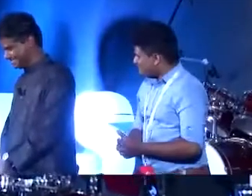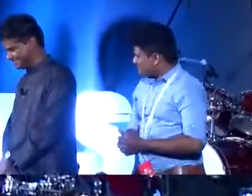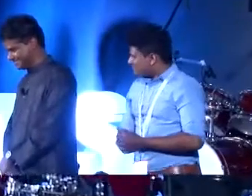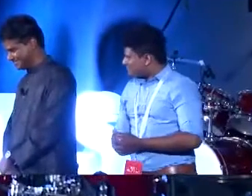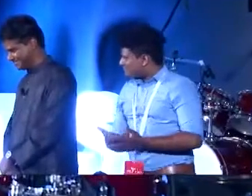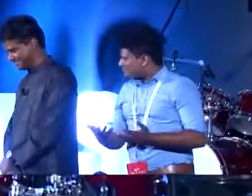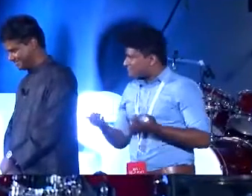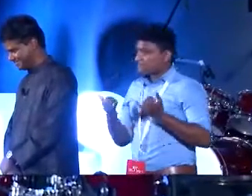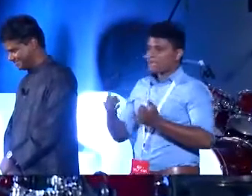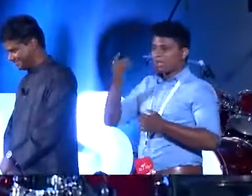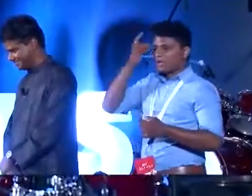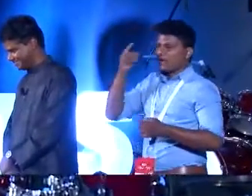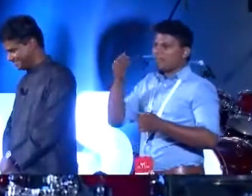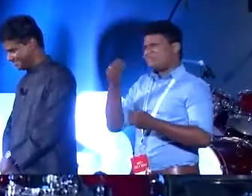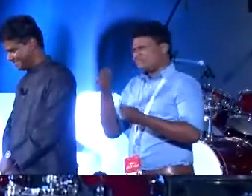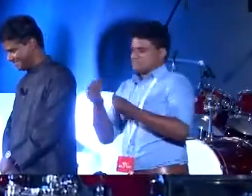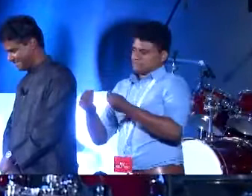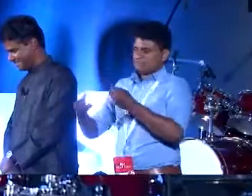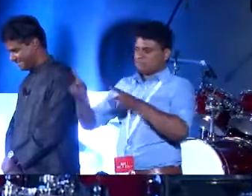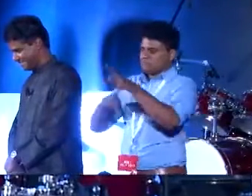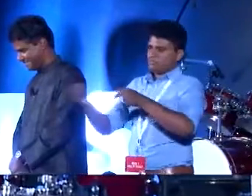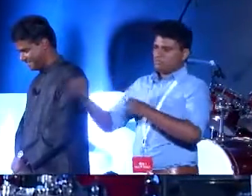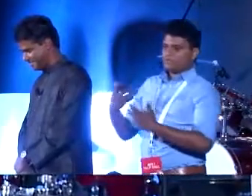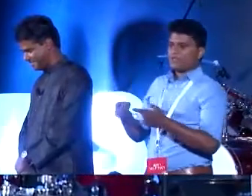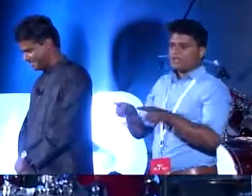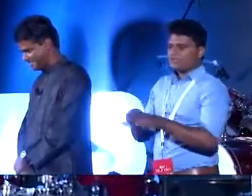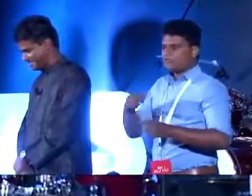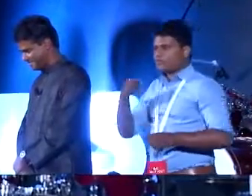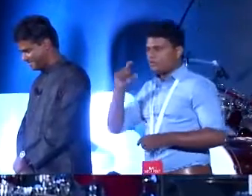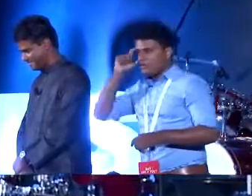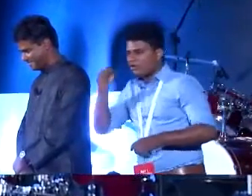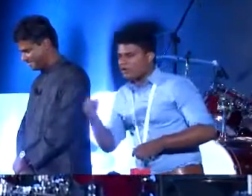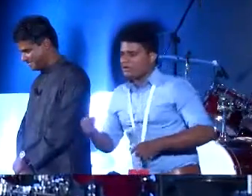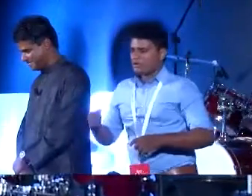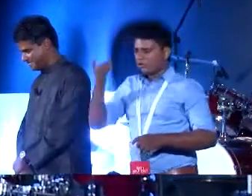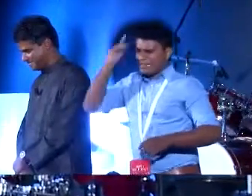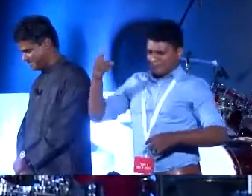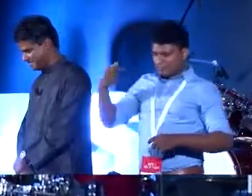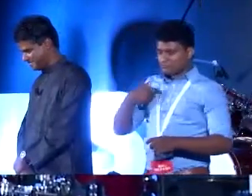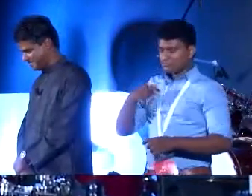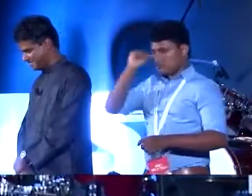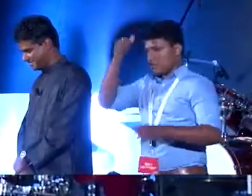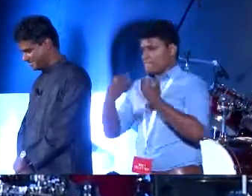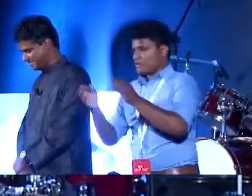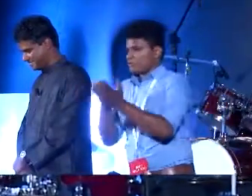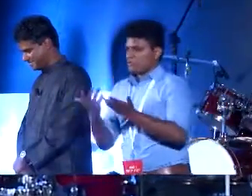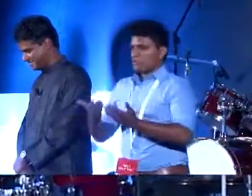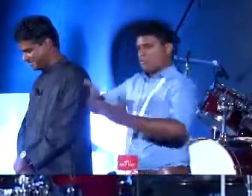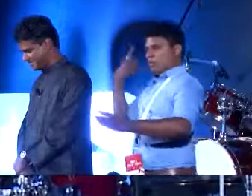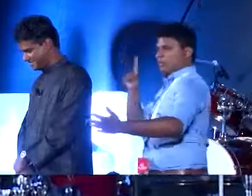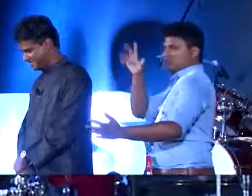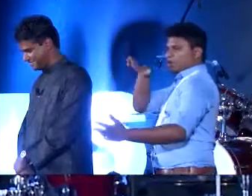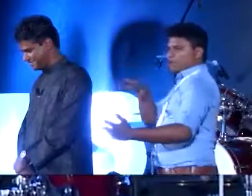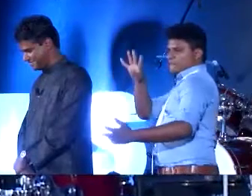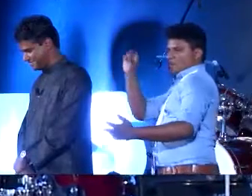dream comes from a few people. Gandhiji dreamed India must be free somewhere in maybe, you know, 1940s. It